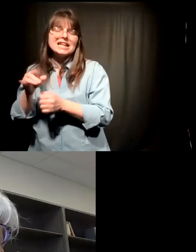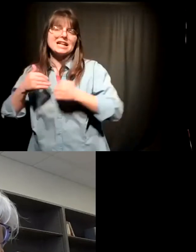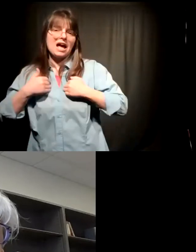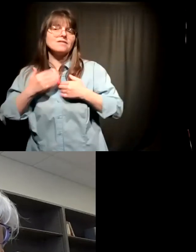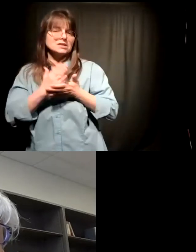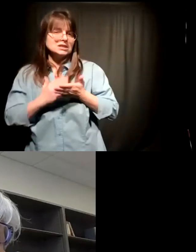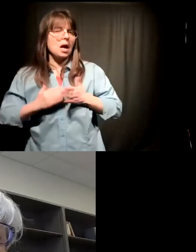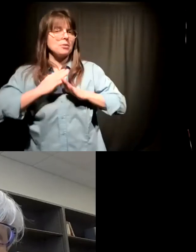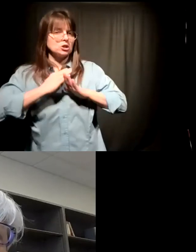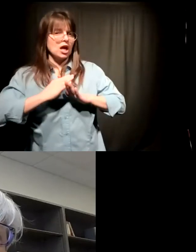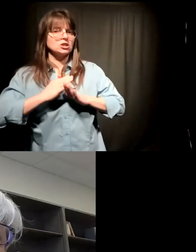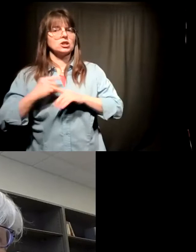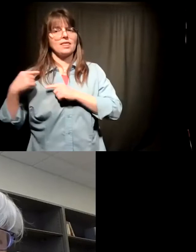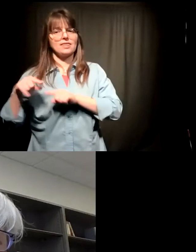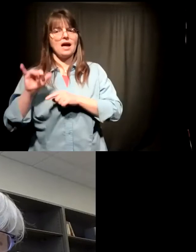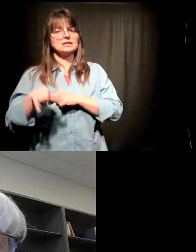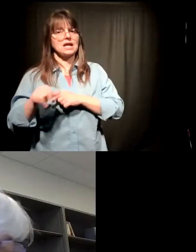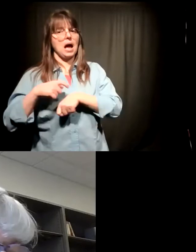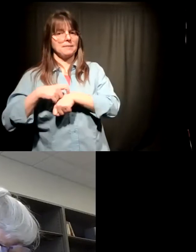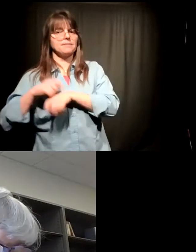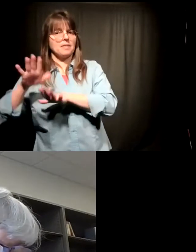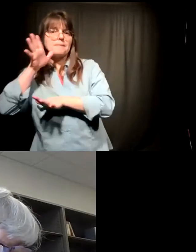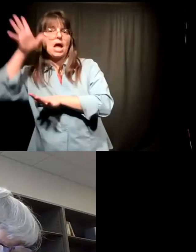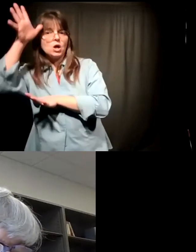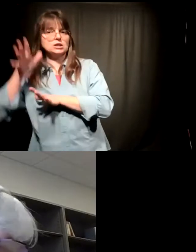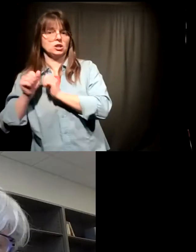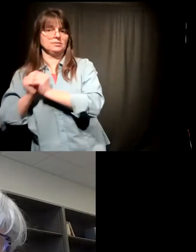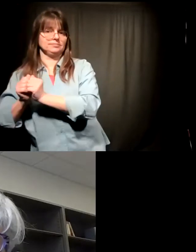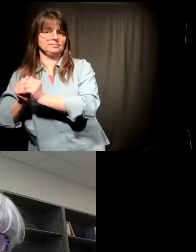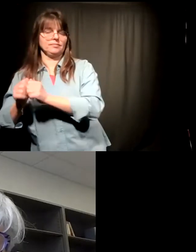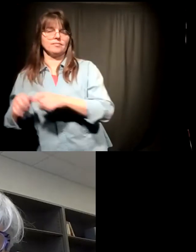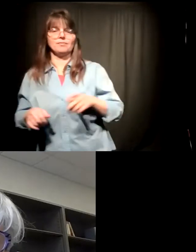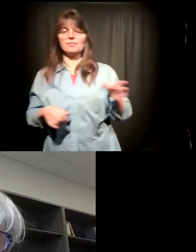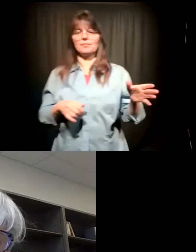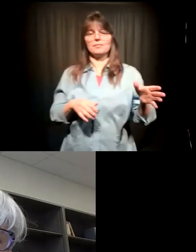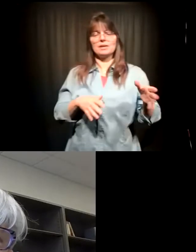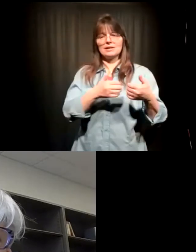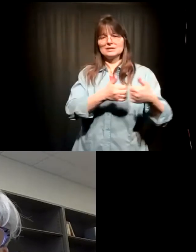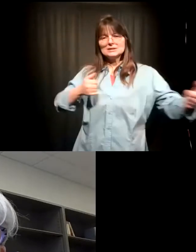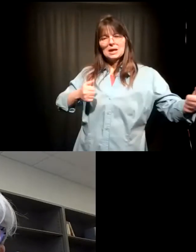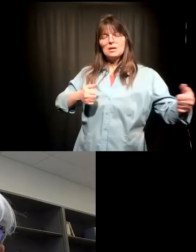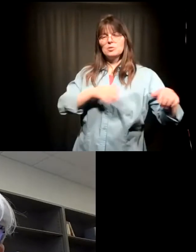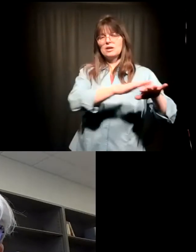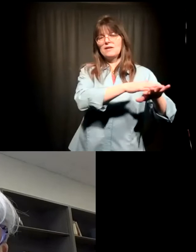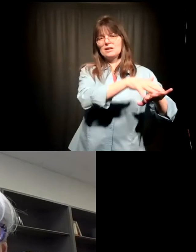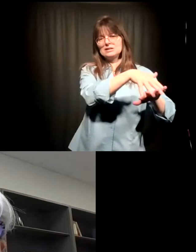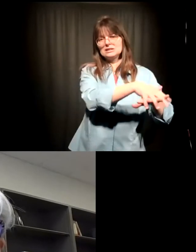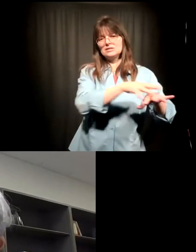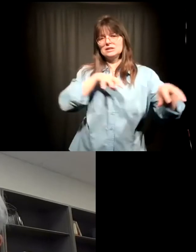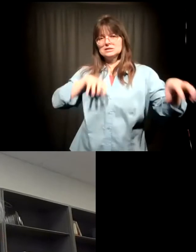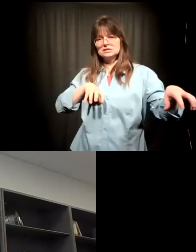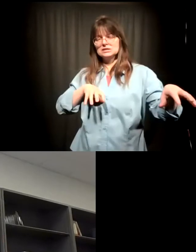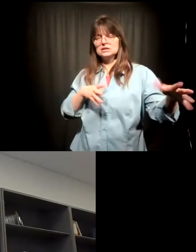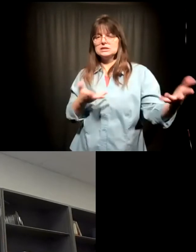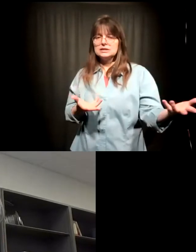Yeah. So I've read that your book has elicited a little controversy.